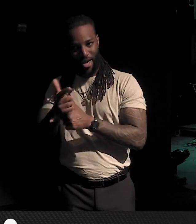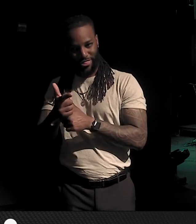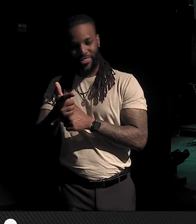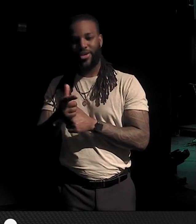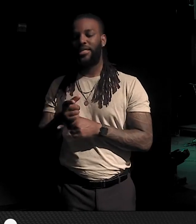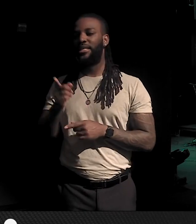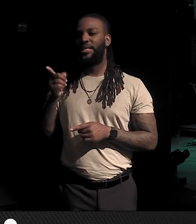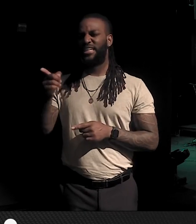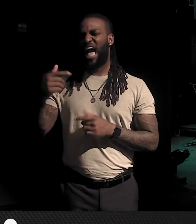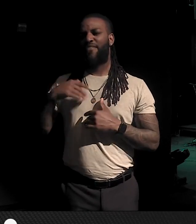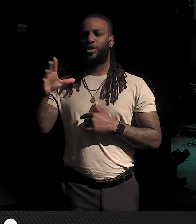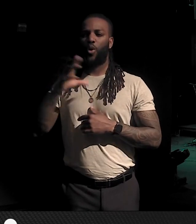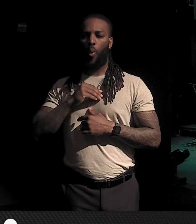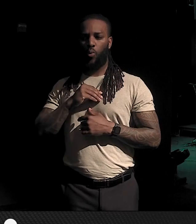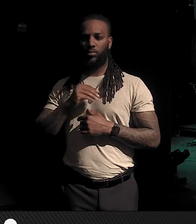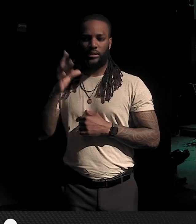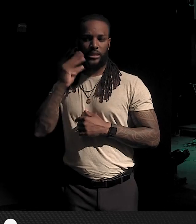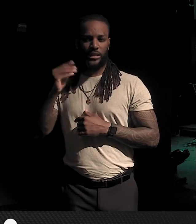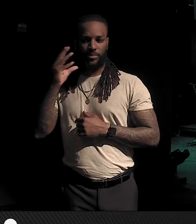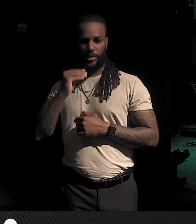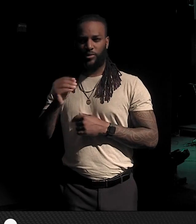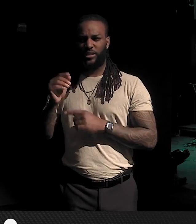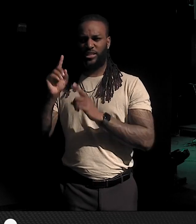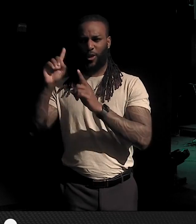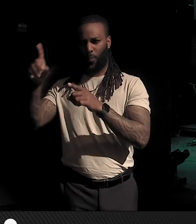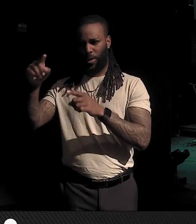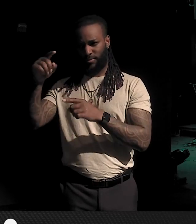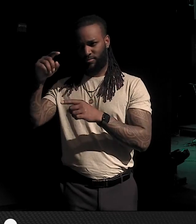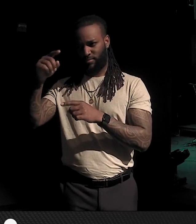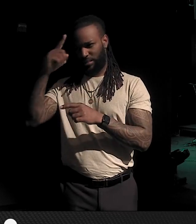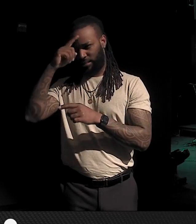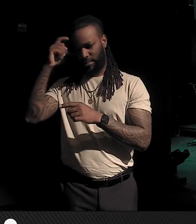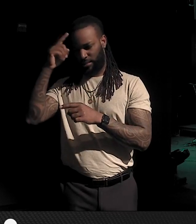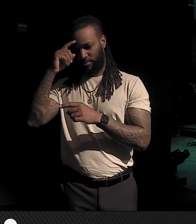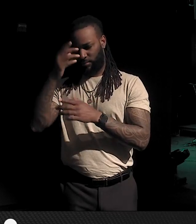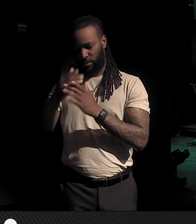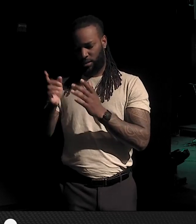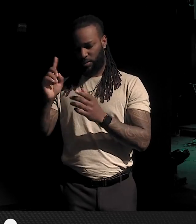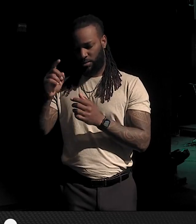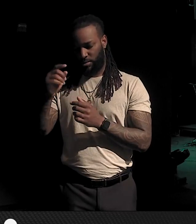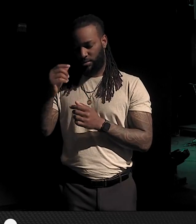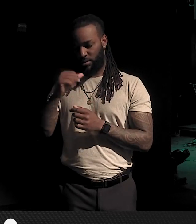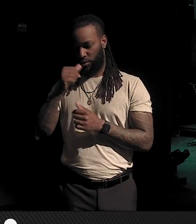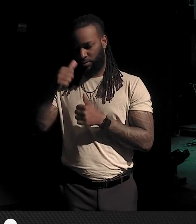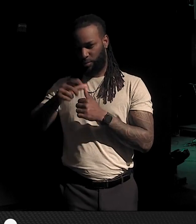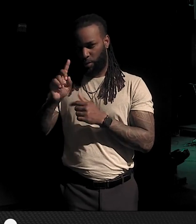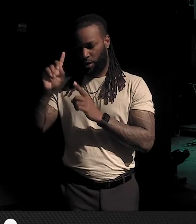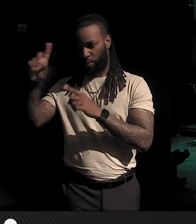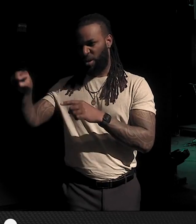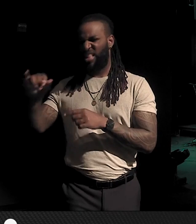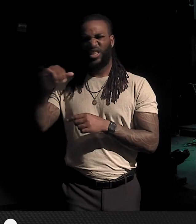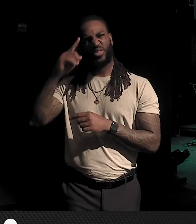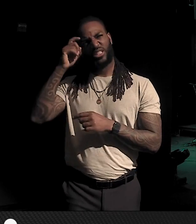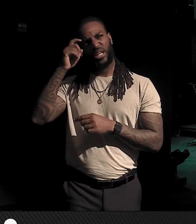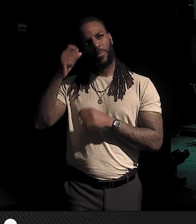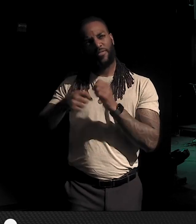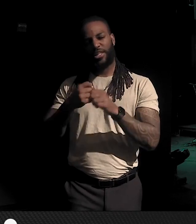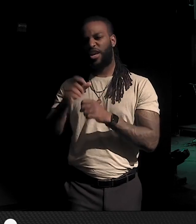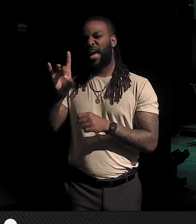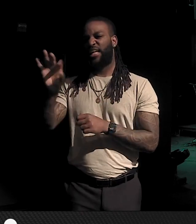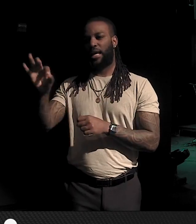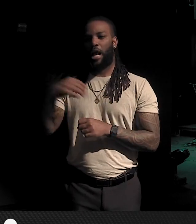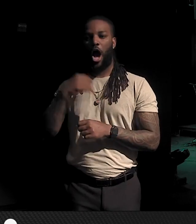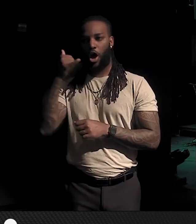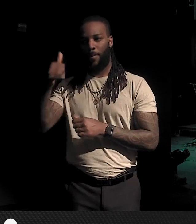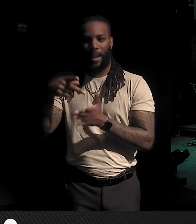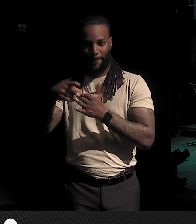was having his own mission experience with Crew that summer, and I, you know, I mean, this is 1989, 89. So I called him on a payphone